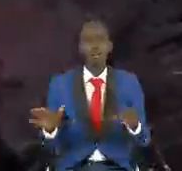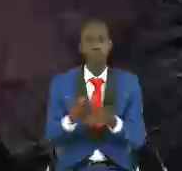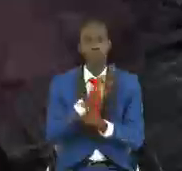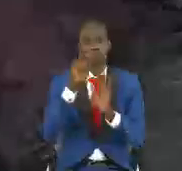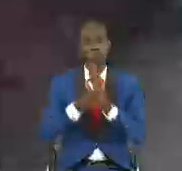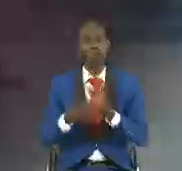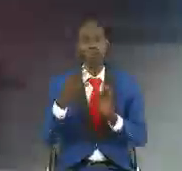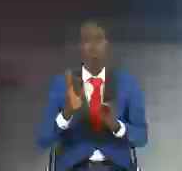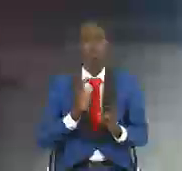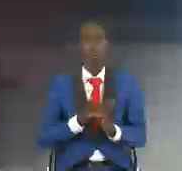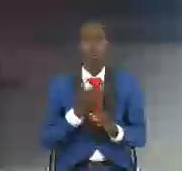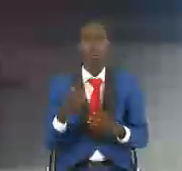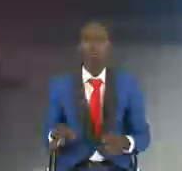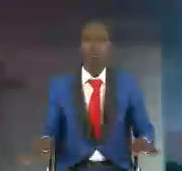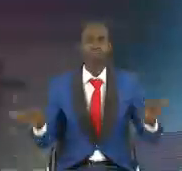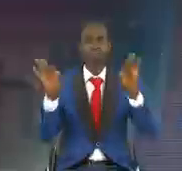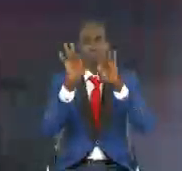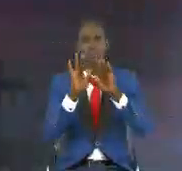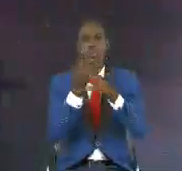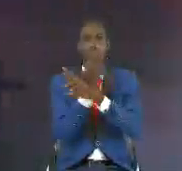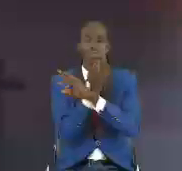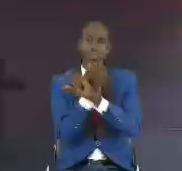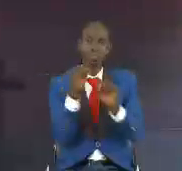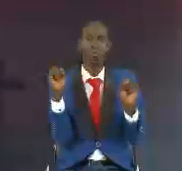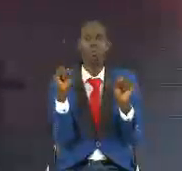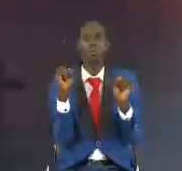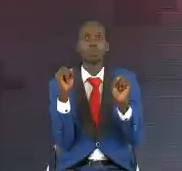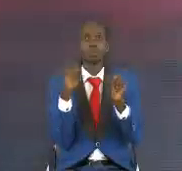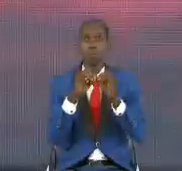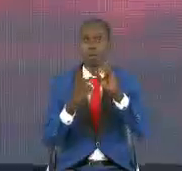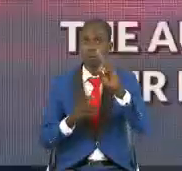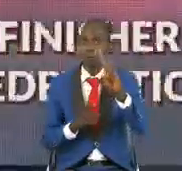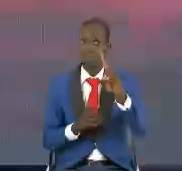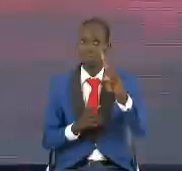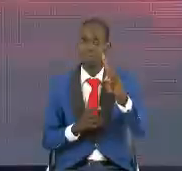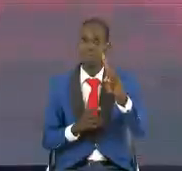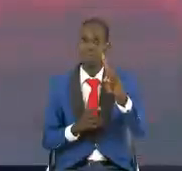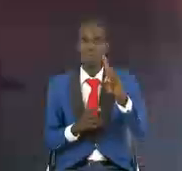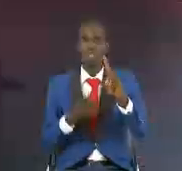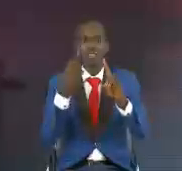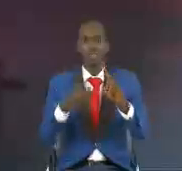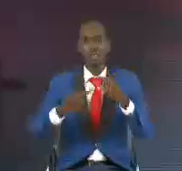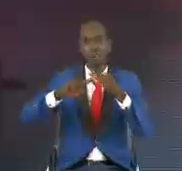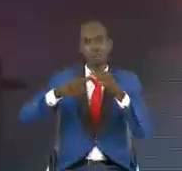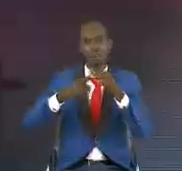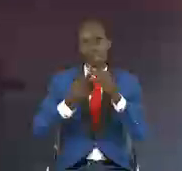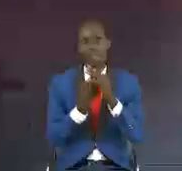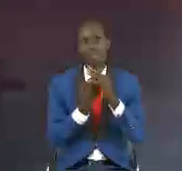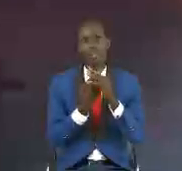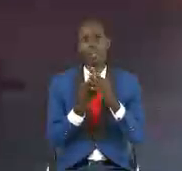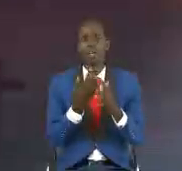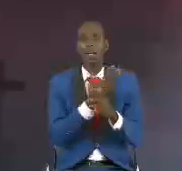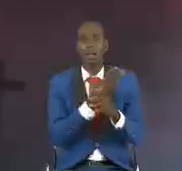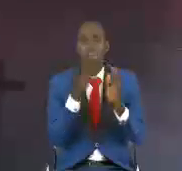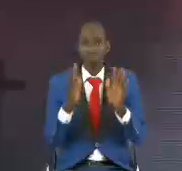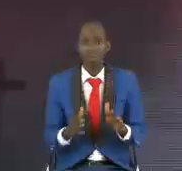precious redemption. Let's look at number one there. Number one, we're looking at the author and the finisher of